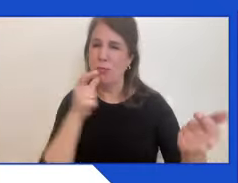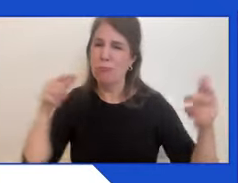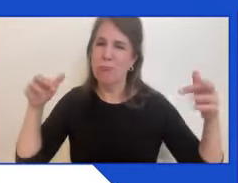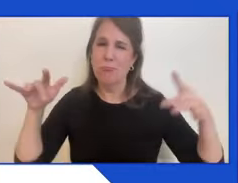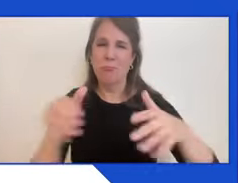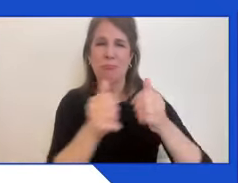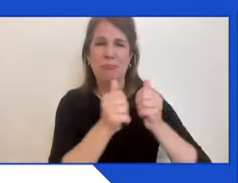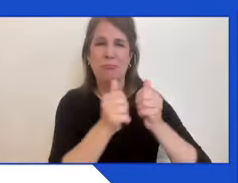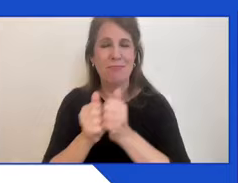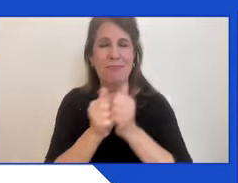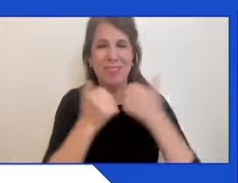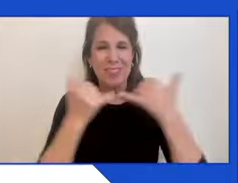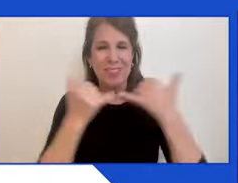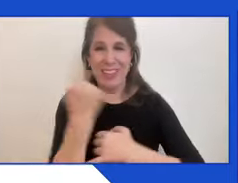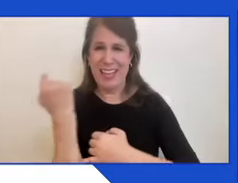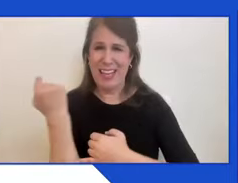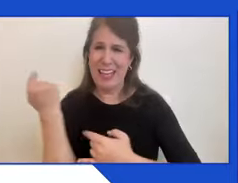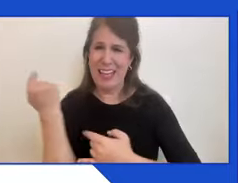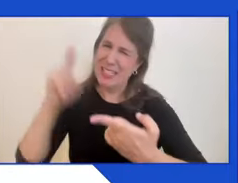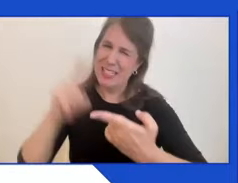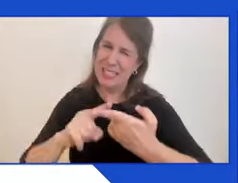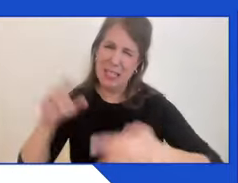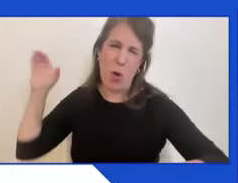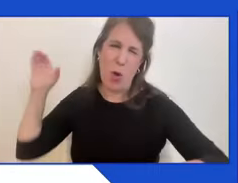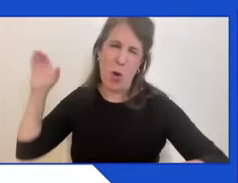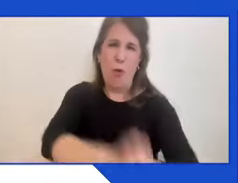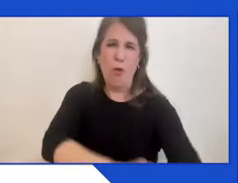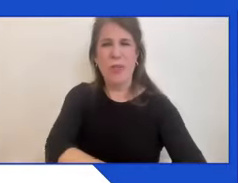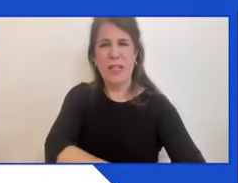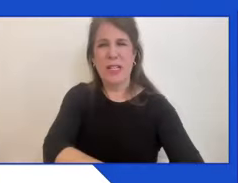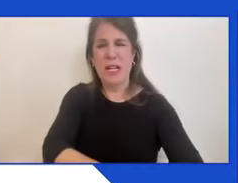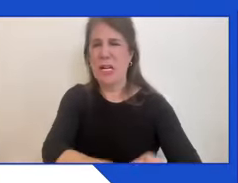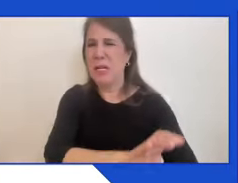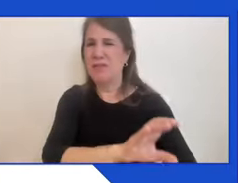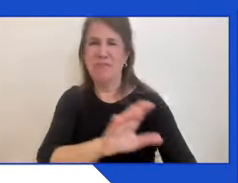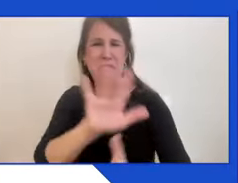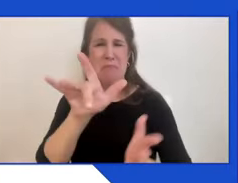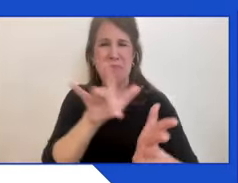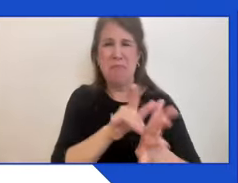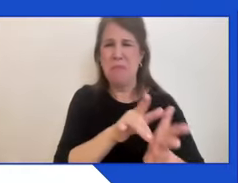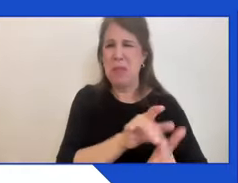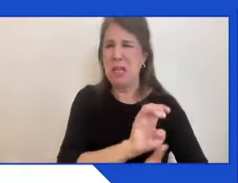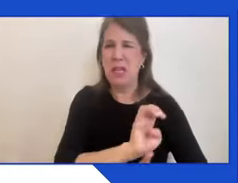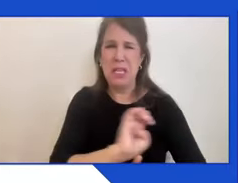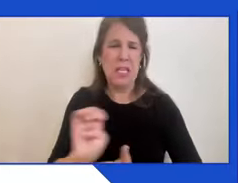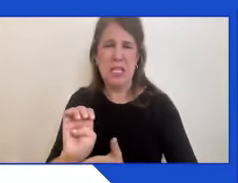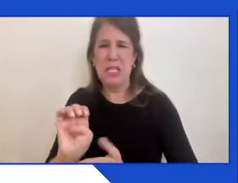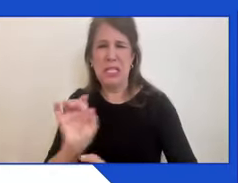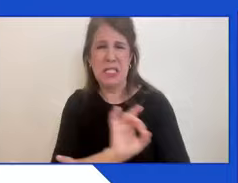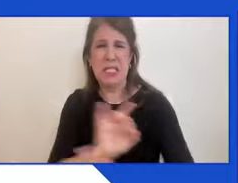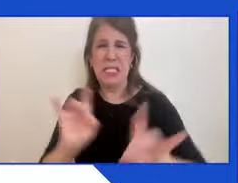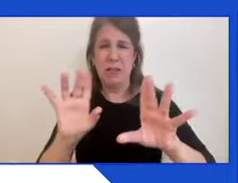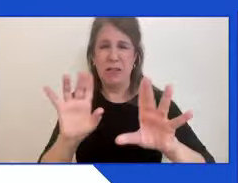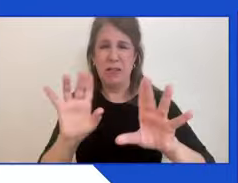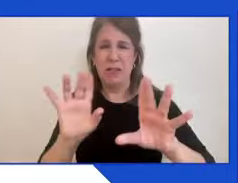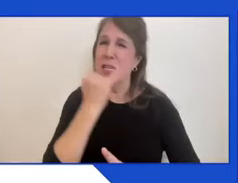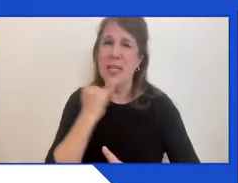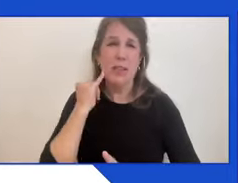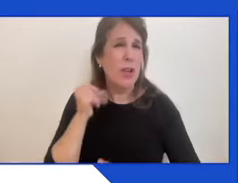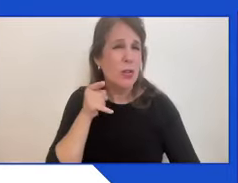today until we overcome the tyranny of the Middle East. Israel, you are not alone